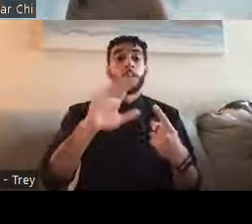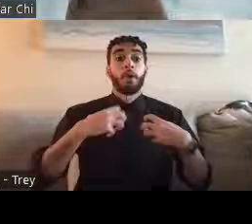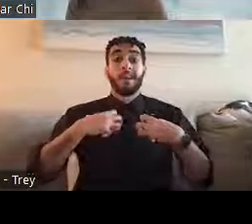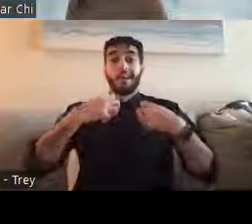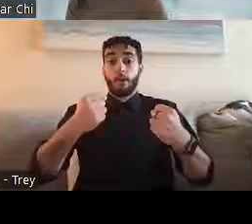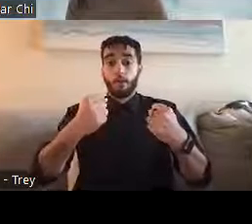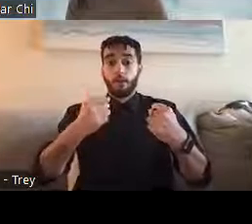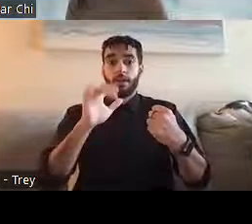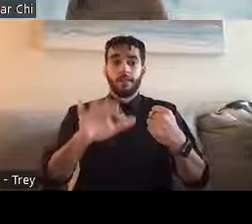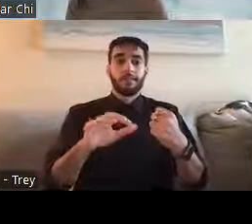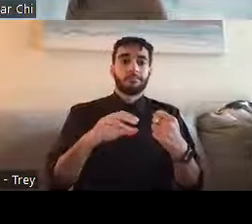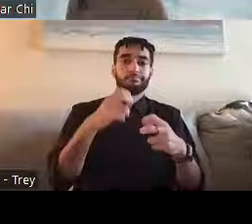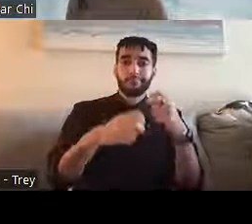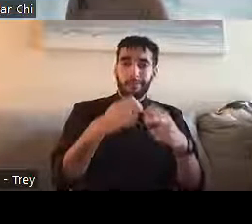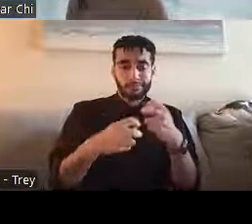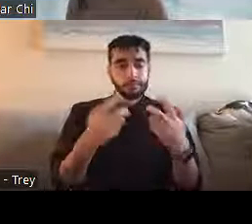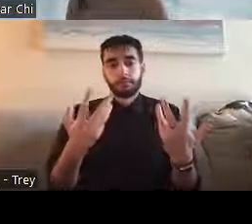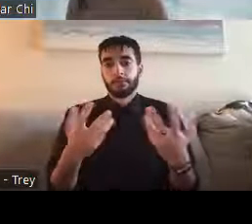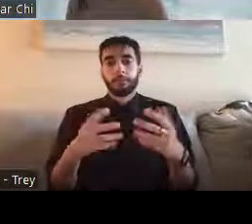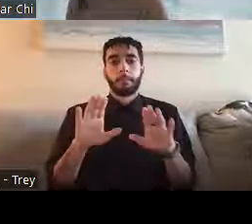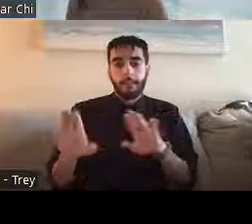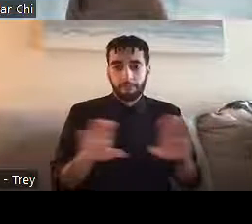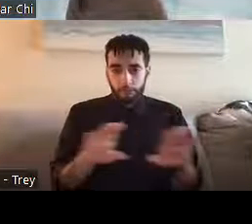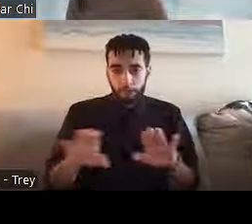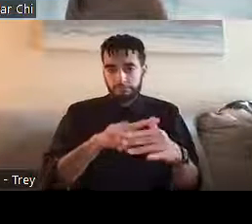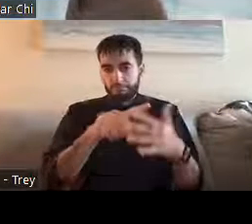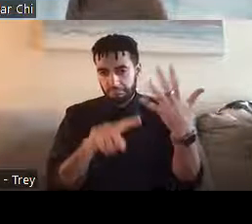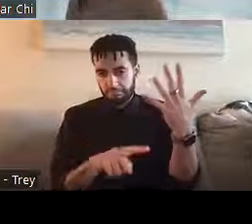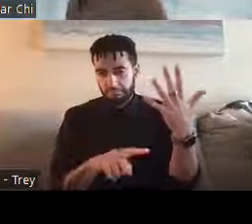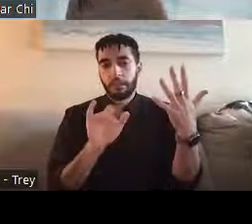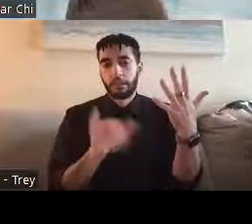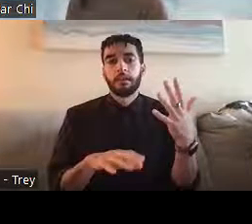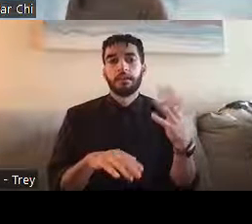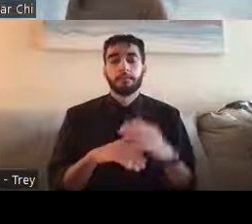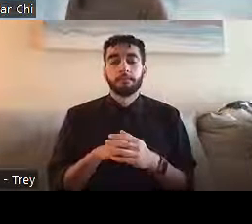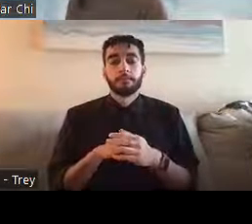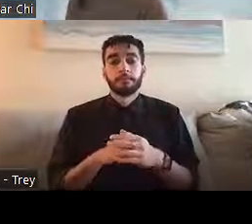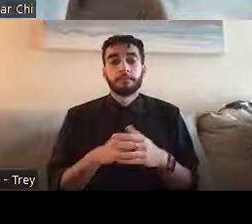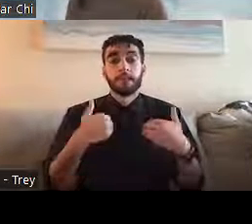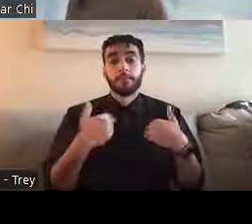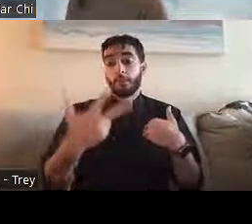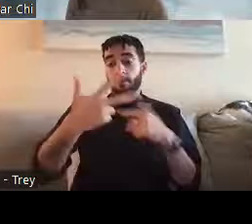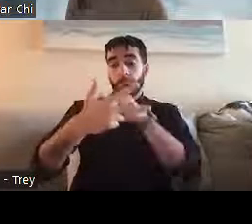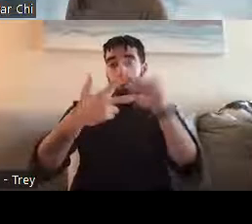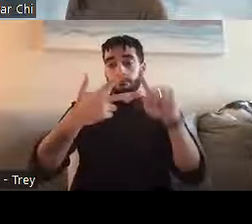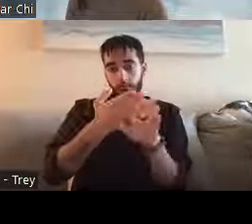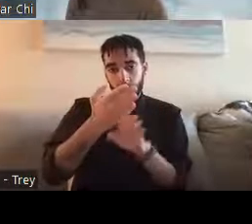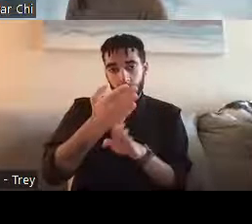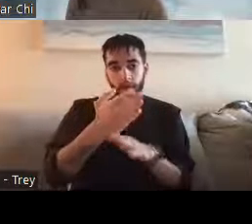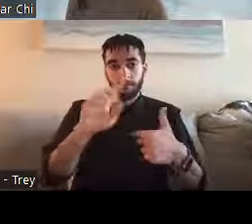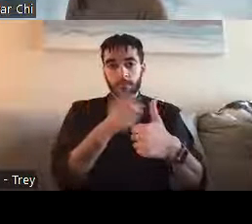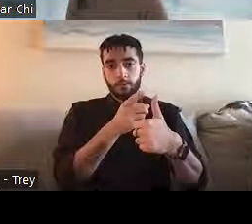behaviors, chronic health conditions, and use of preventive services. And Birthis has three components. The first component is the